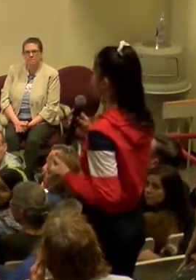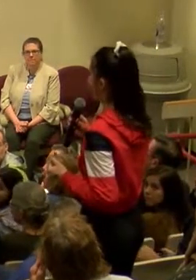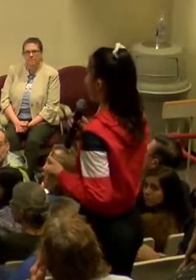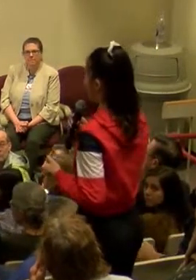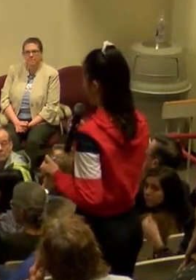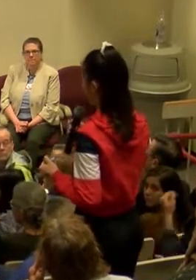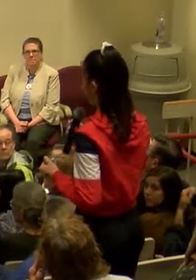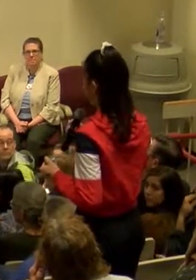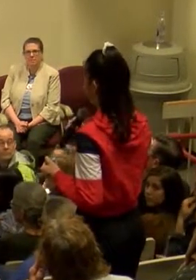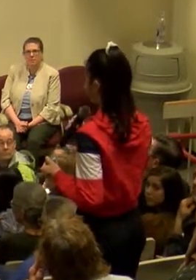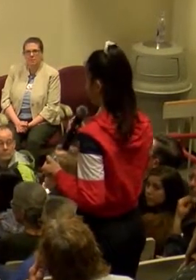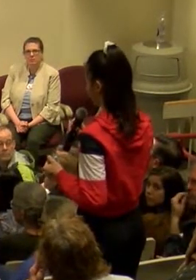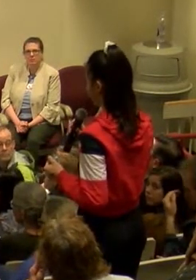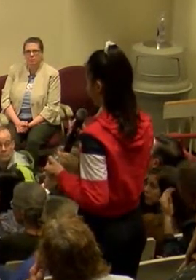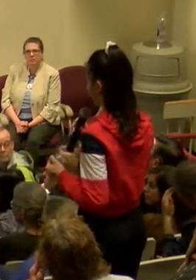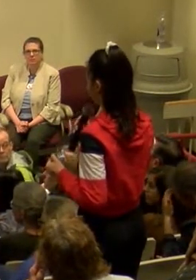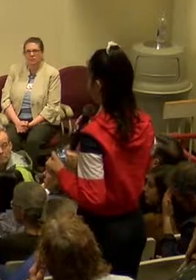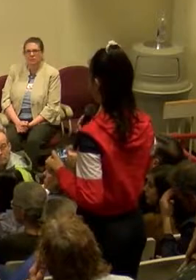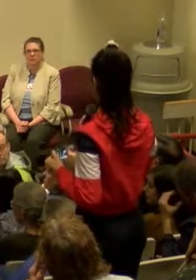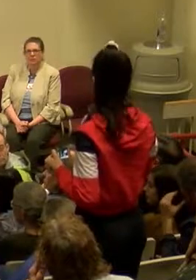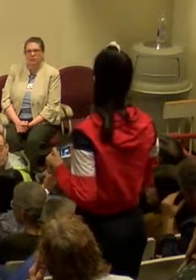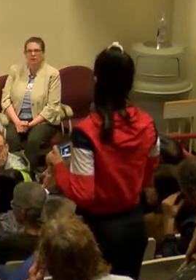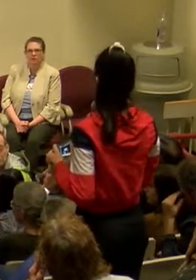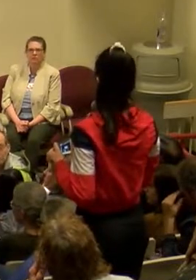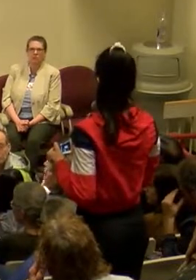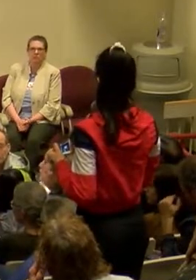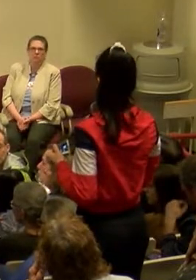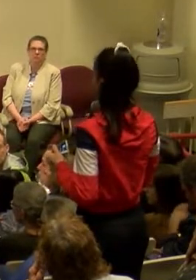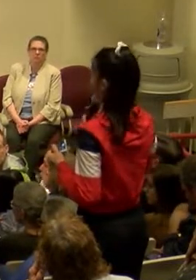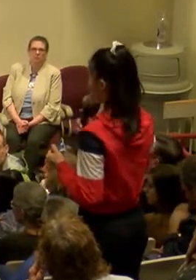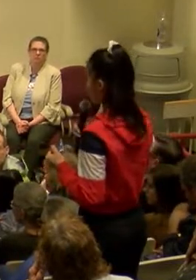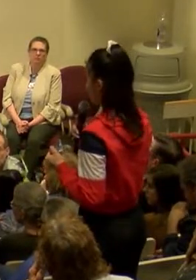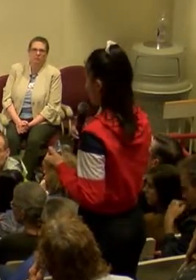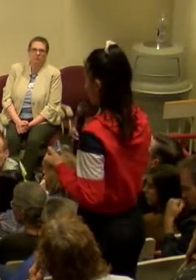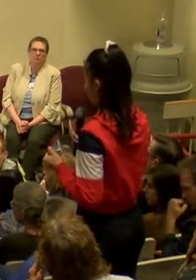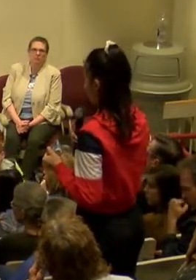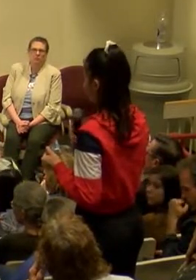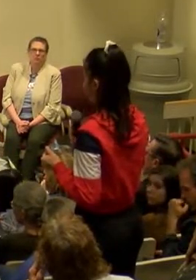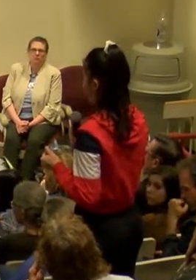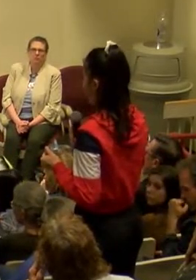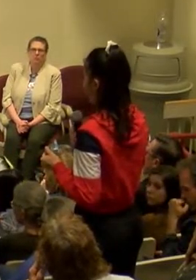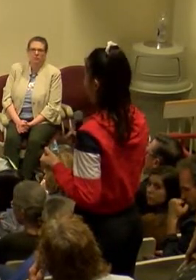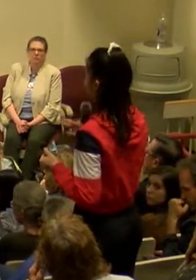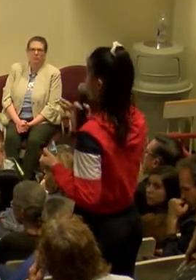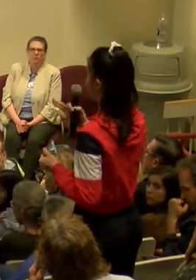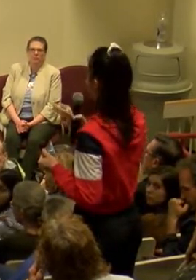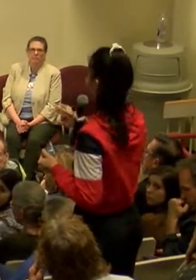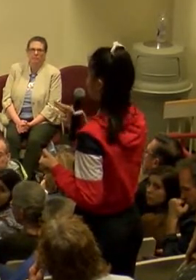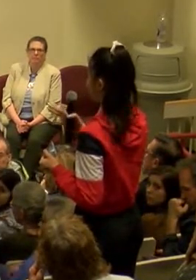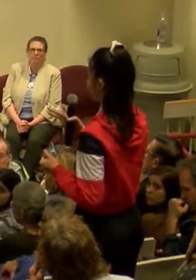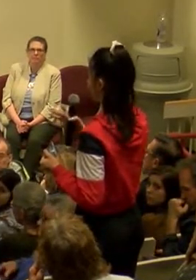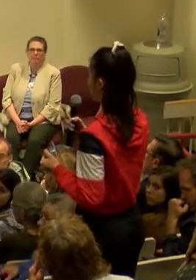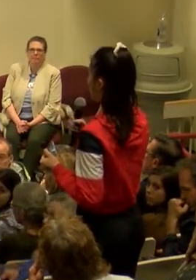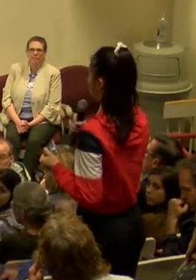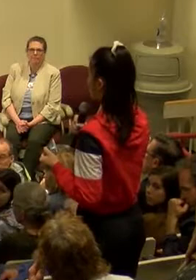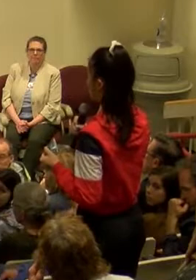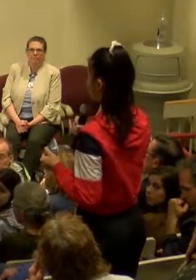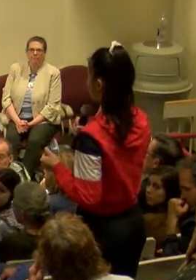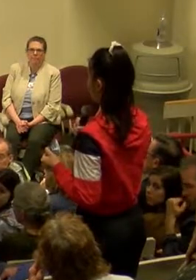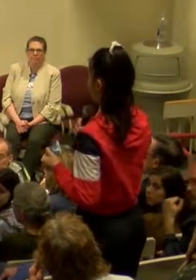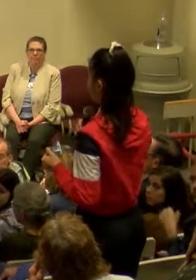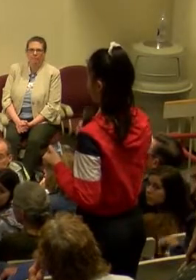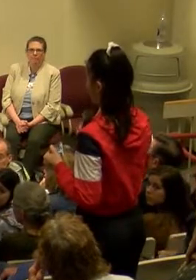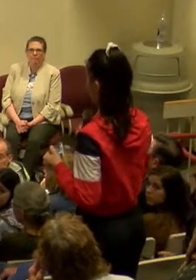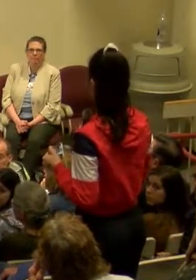Which means that I prioritize civil liberties when I vote. I want to know that if, as president, would